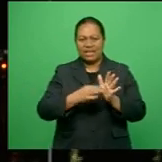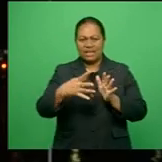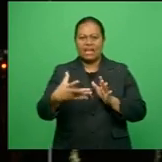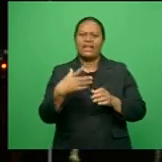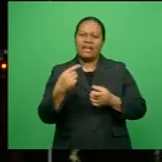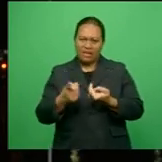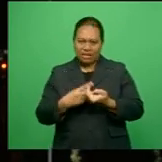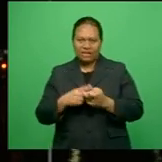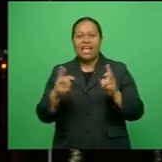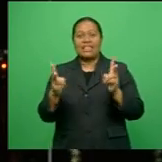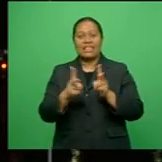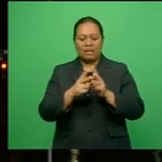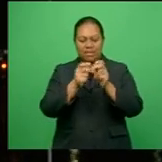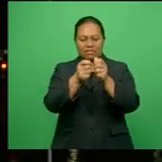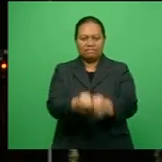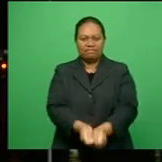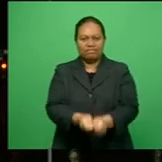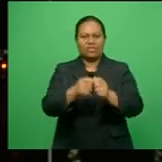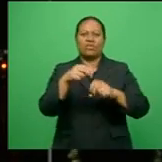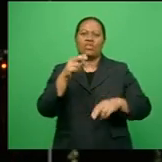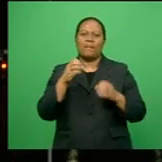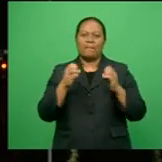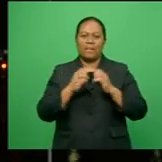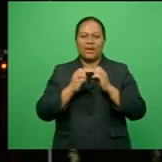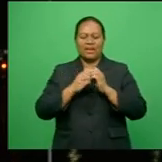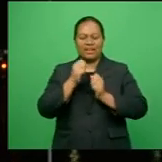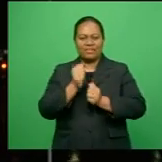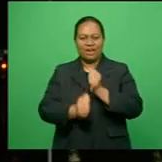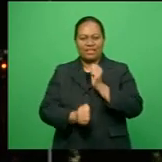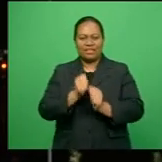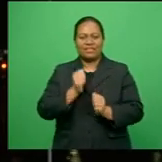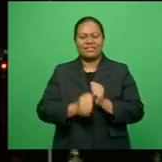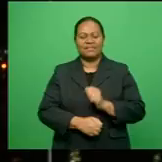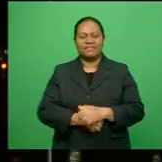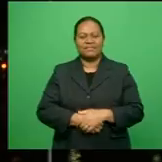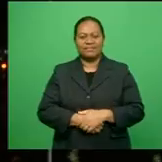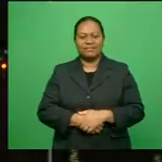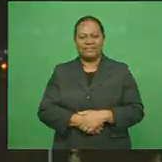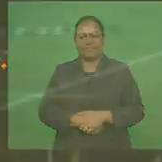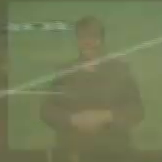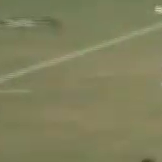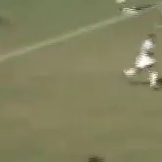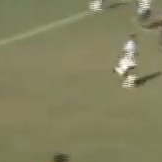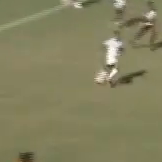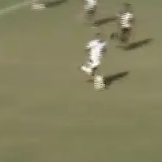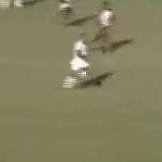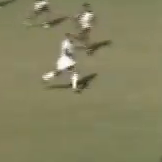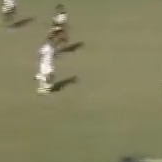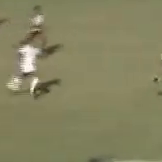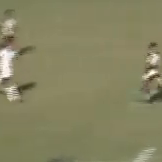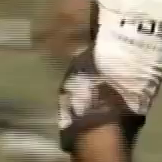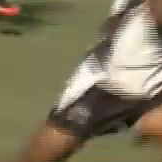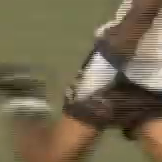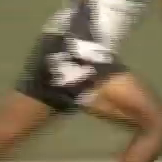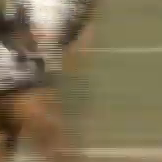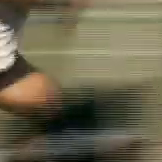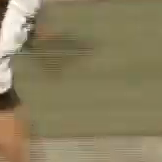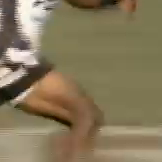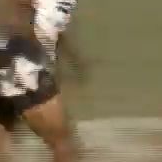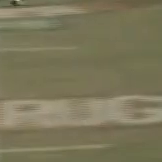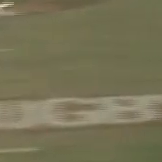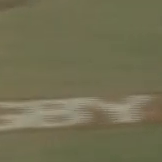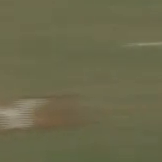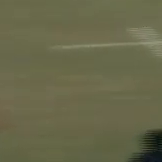scored a double for the FDS Barbarians Brothers. Here are the highlights. Rusiate Matai, the afterburners are